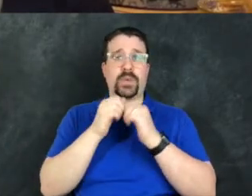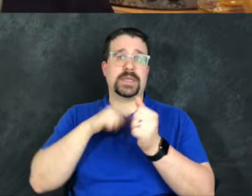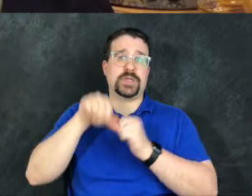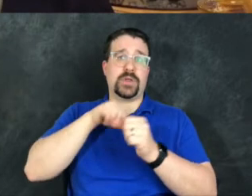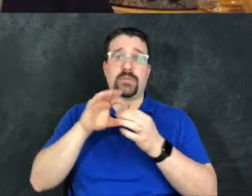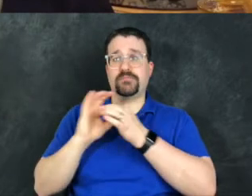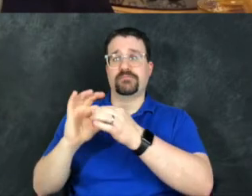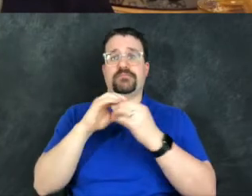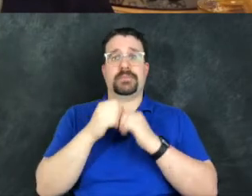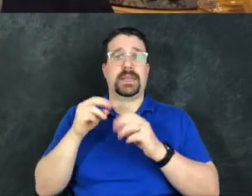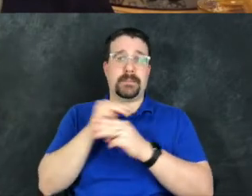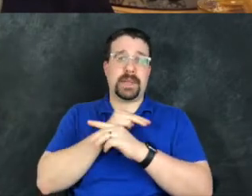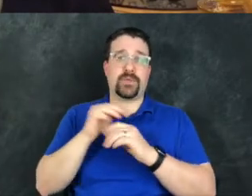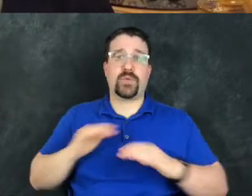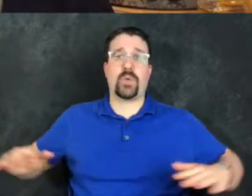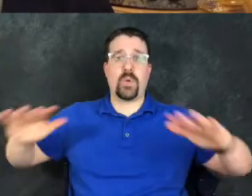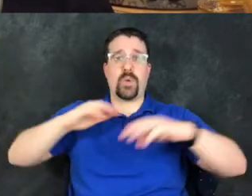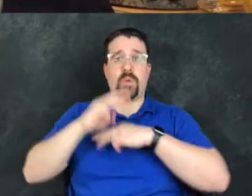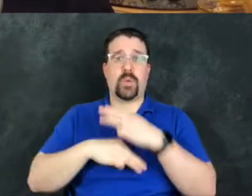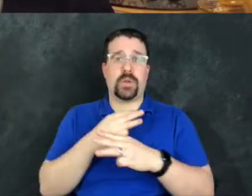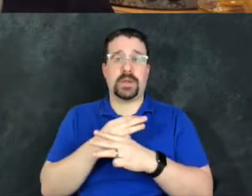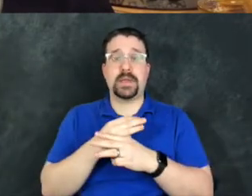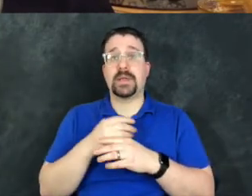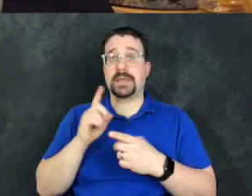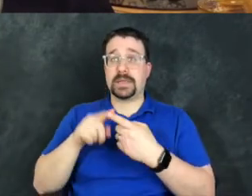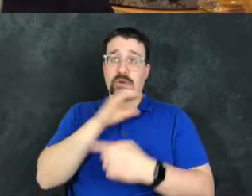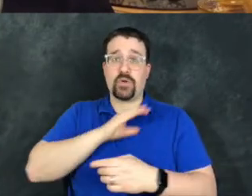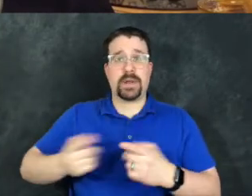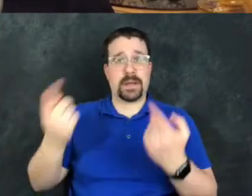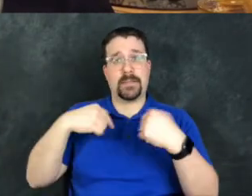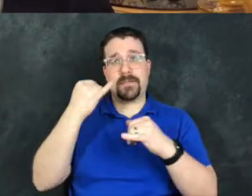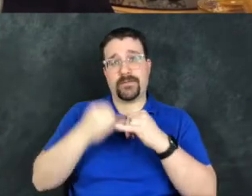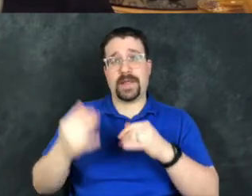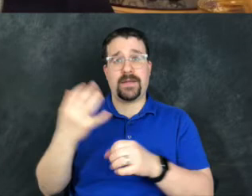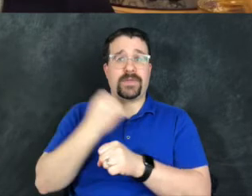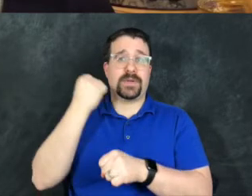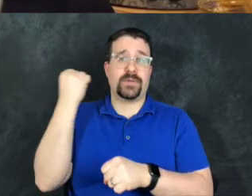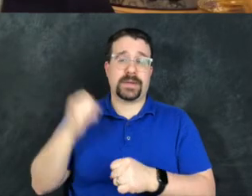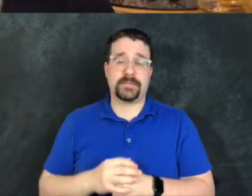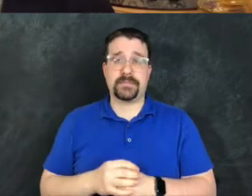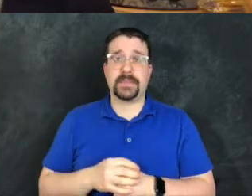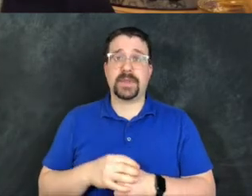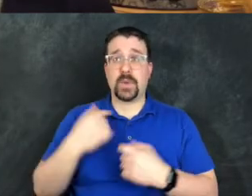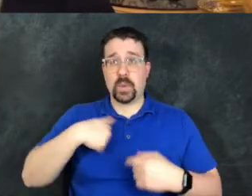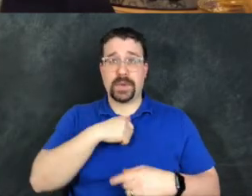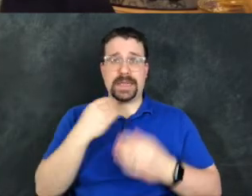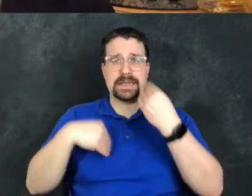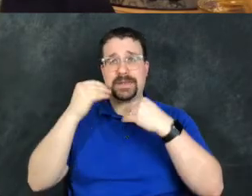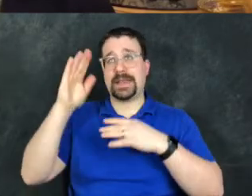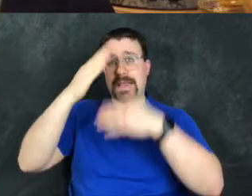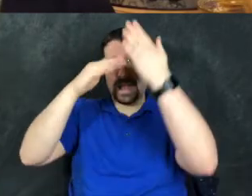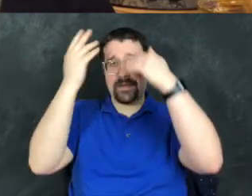with Christ, one with each other, and one in ministry to all the world, until Christ comes in final